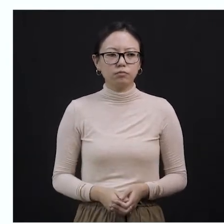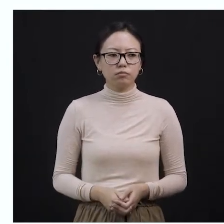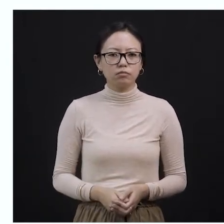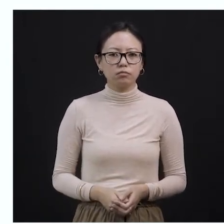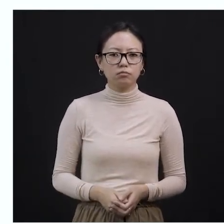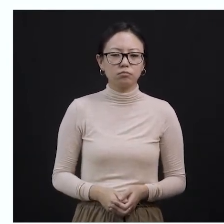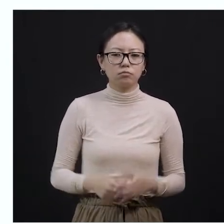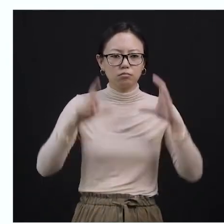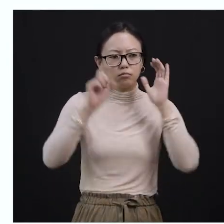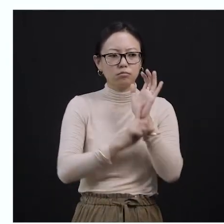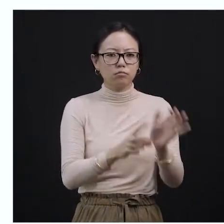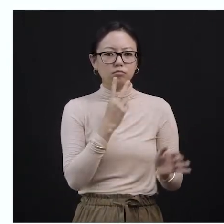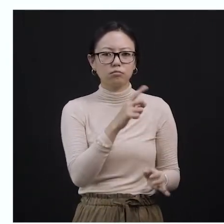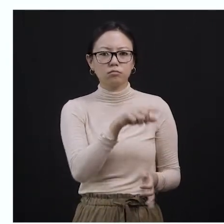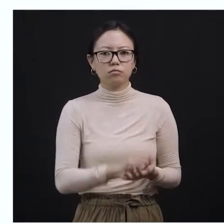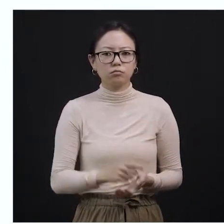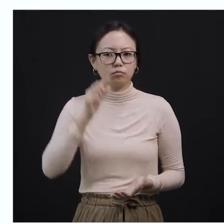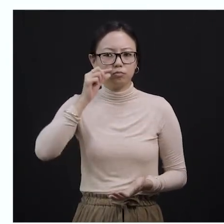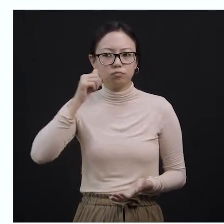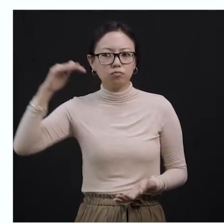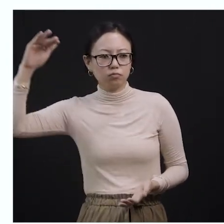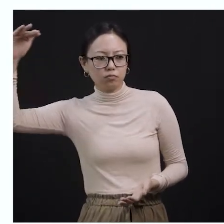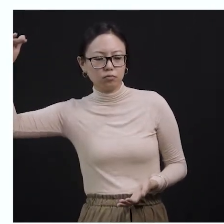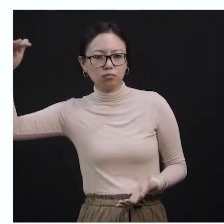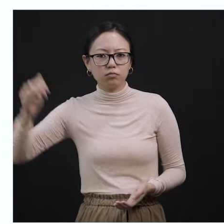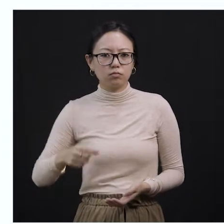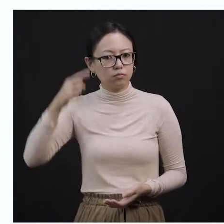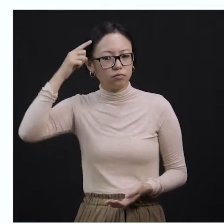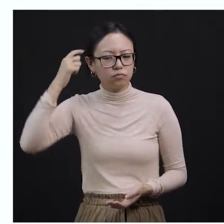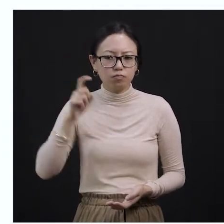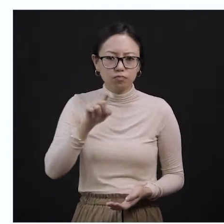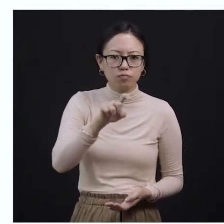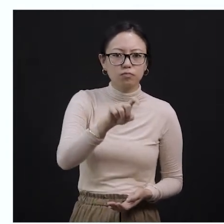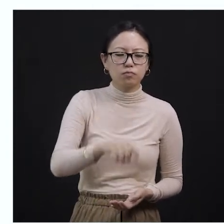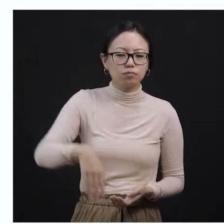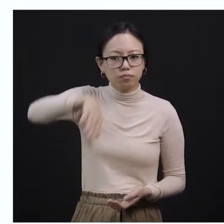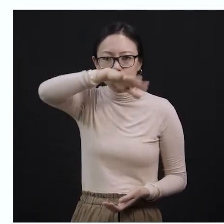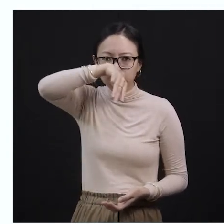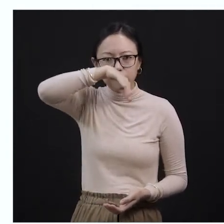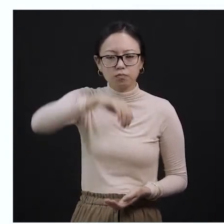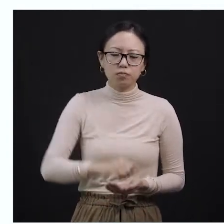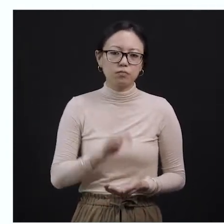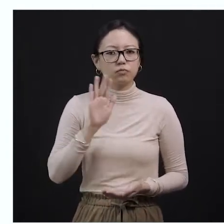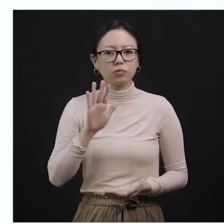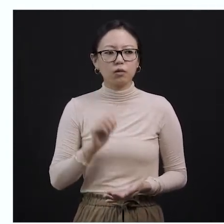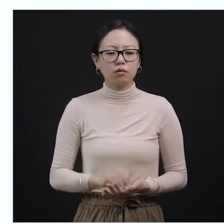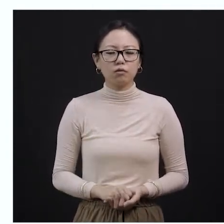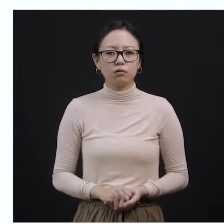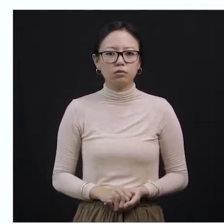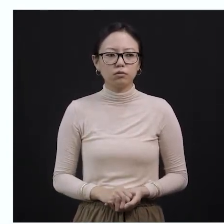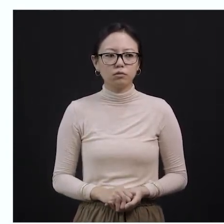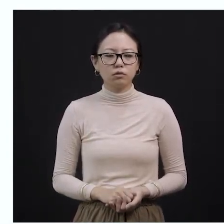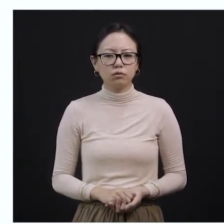a man, an ant, and an elephant. Now just look at this